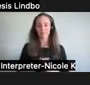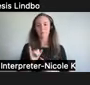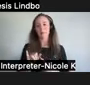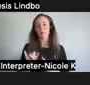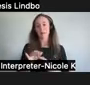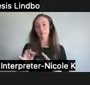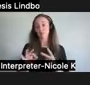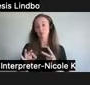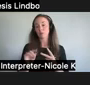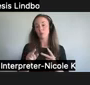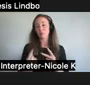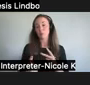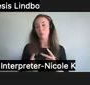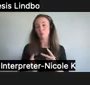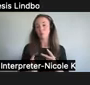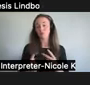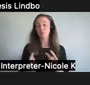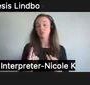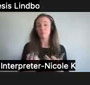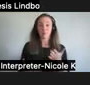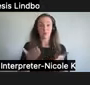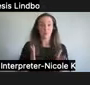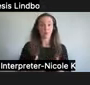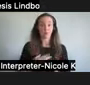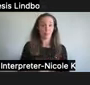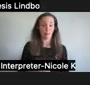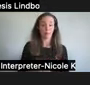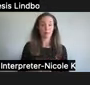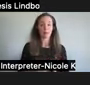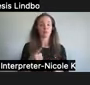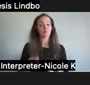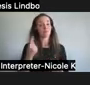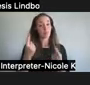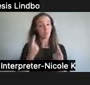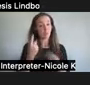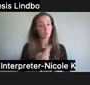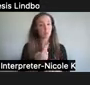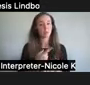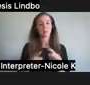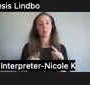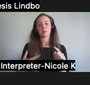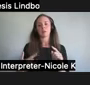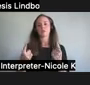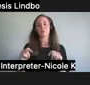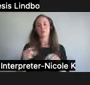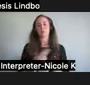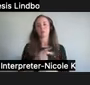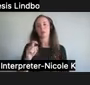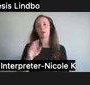by itself, standalone, works really well for someone, it's a good option to consider. But most of the time I try to opt for the Xbox Adaptive